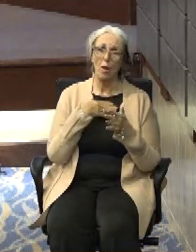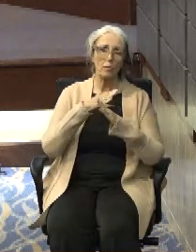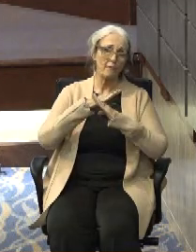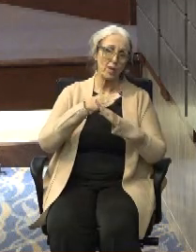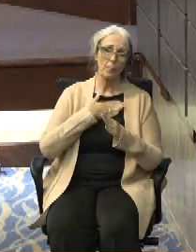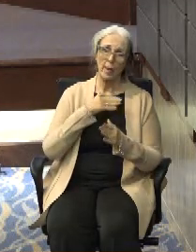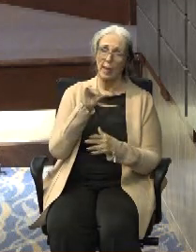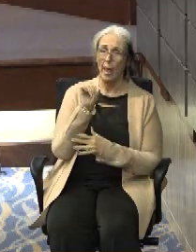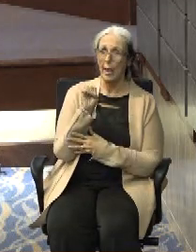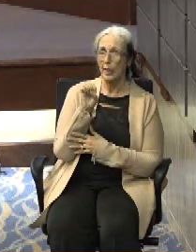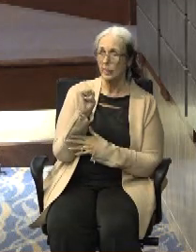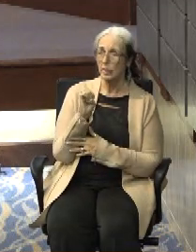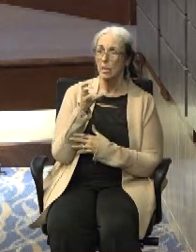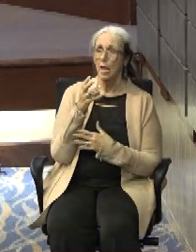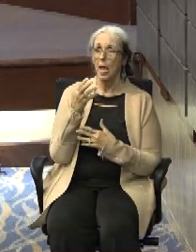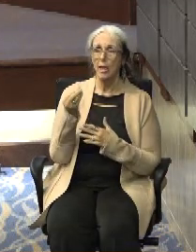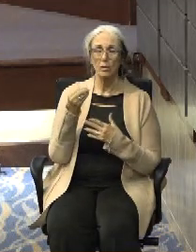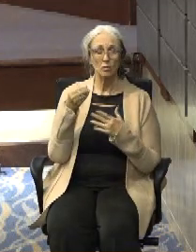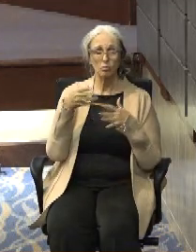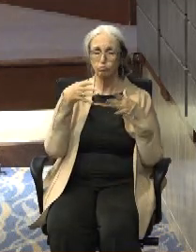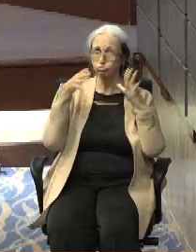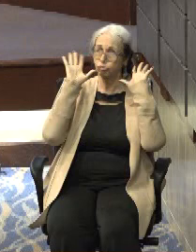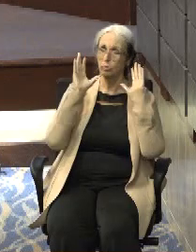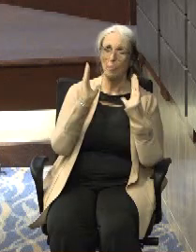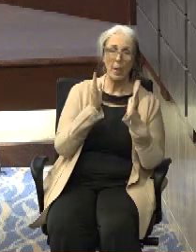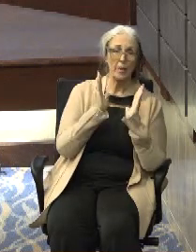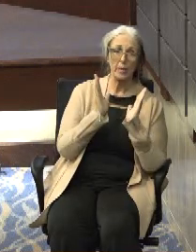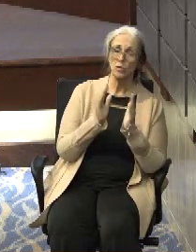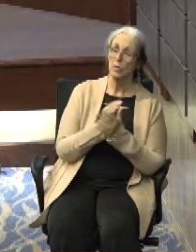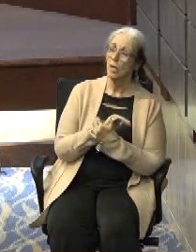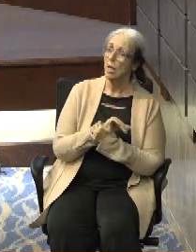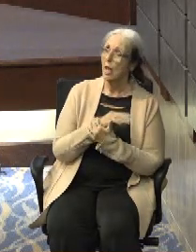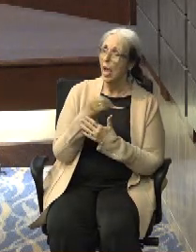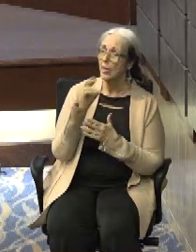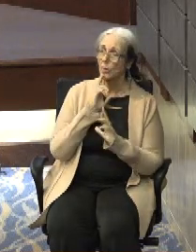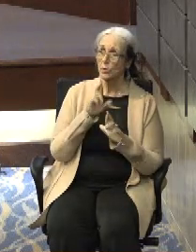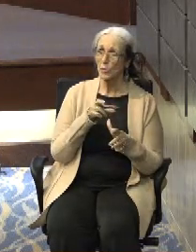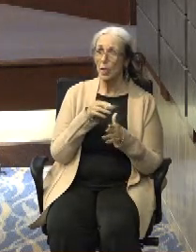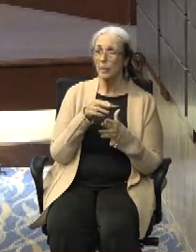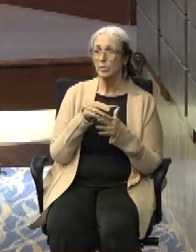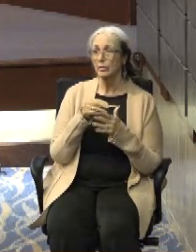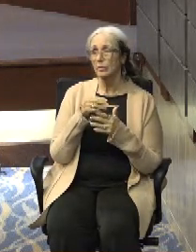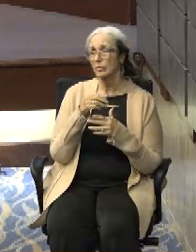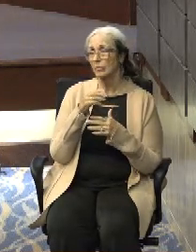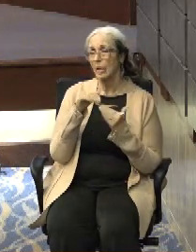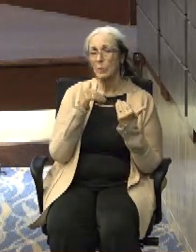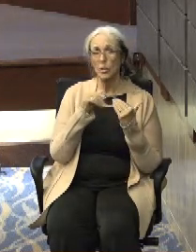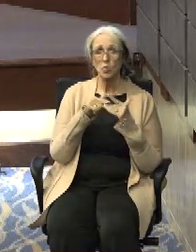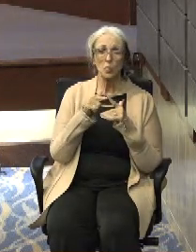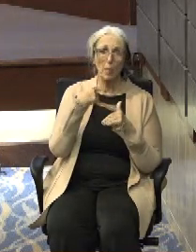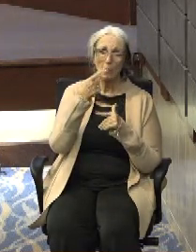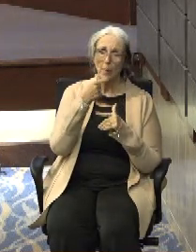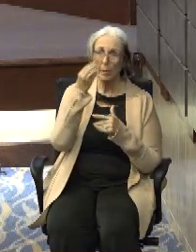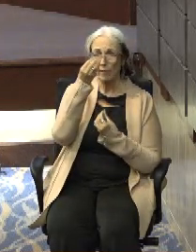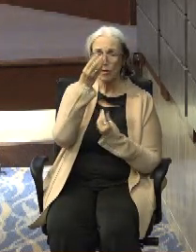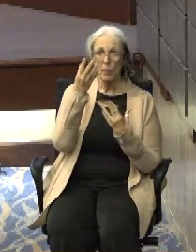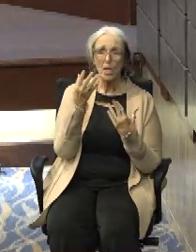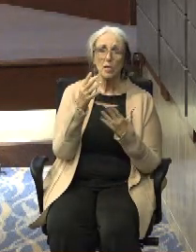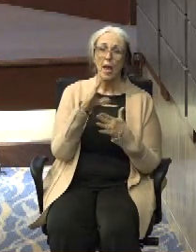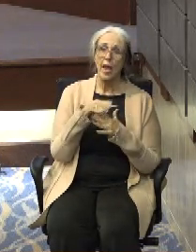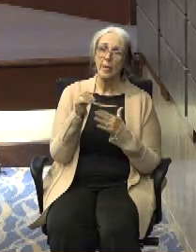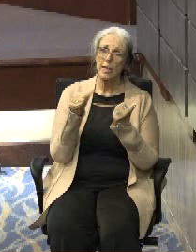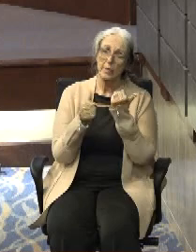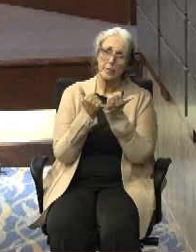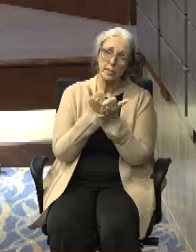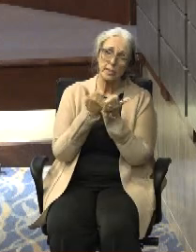my requests have fallen on deaf ears. The lack of responsiveness was not limited to the public information request. Even my phone calls seeking assistance